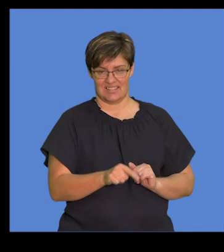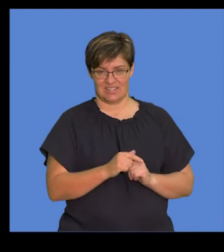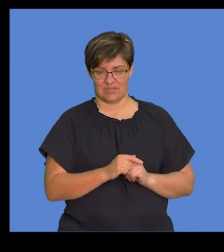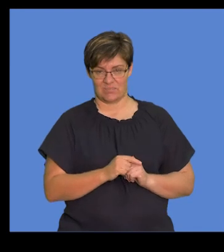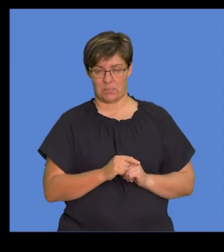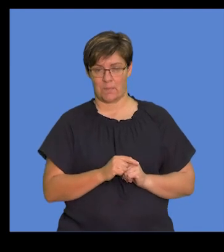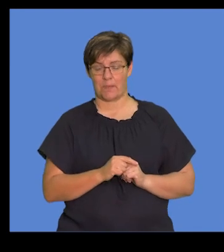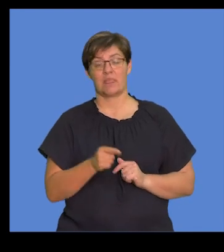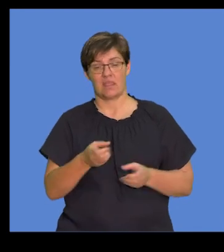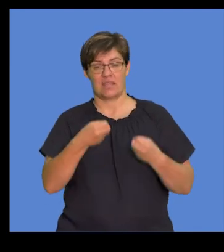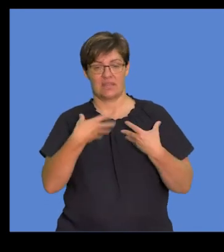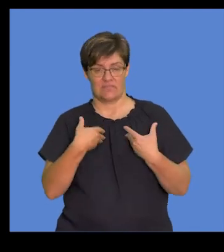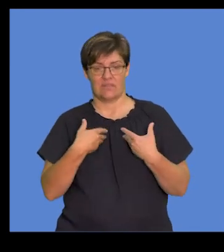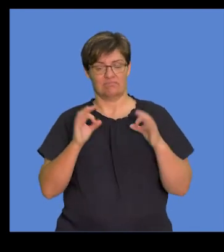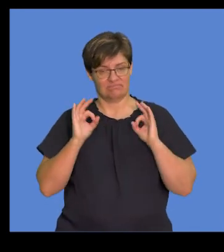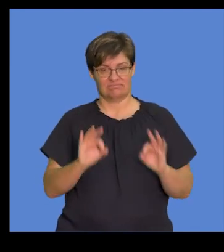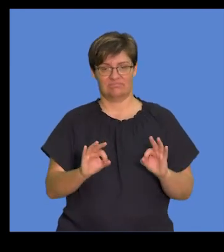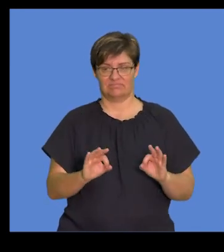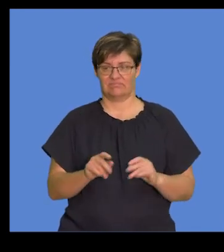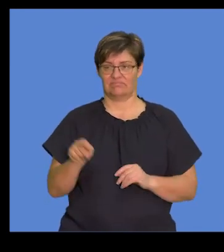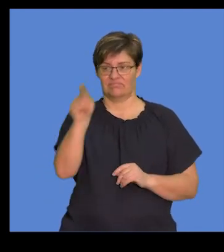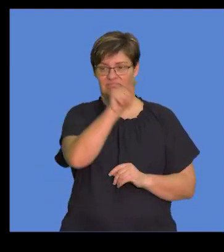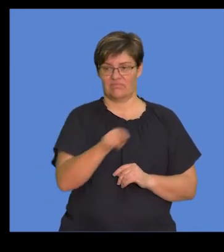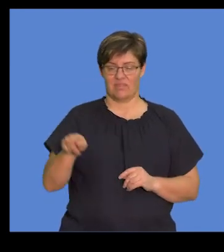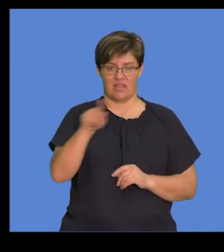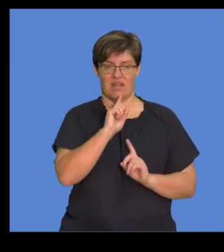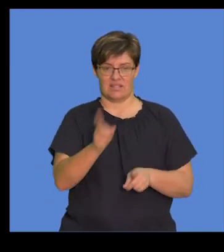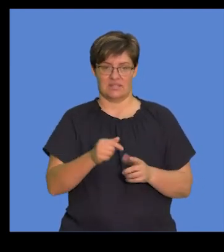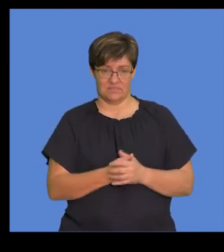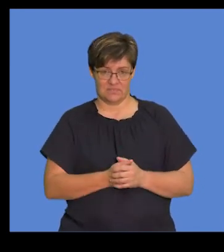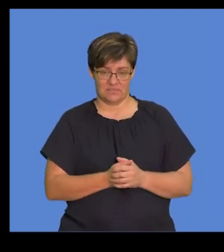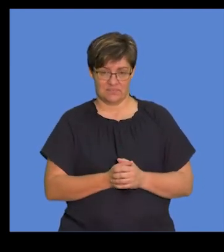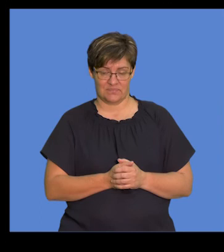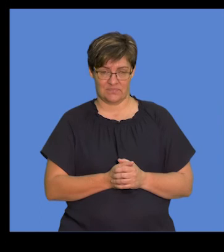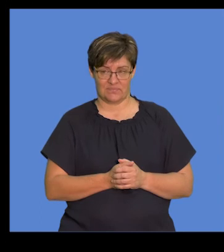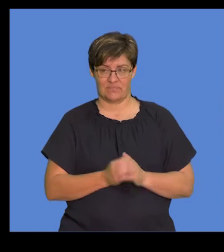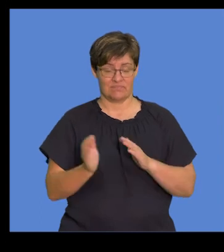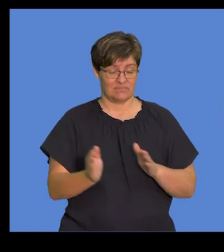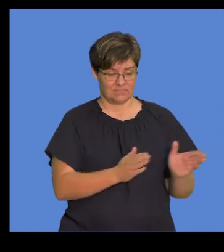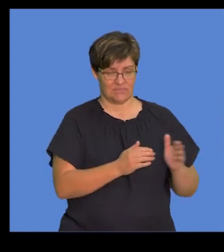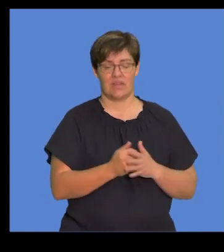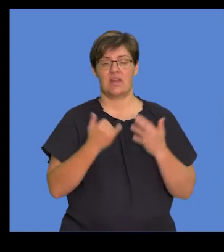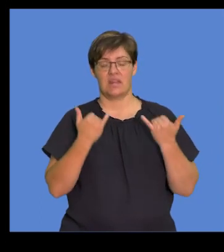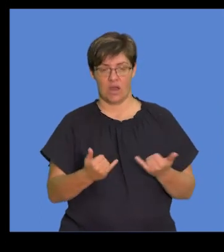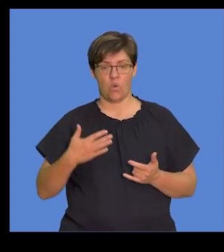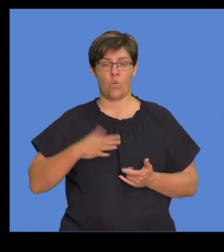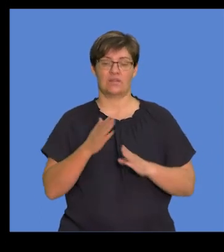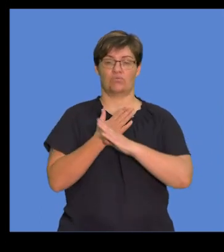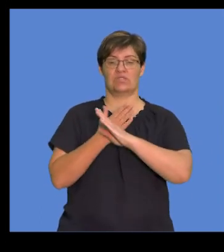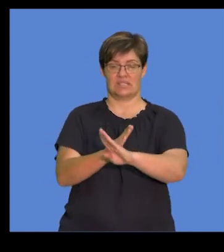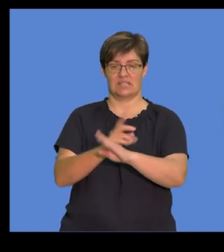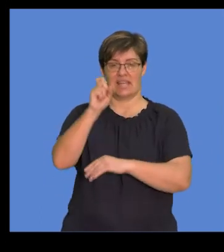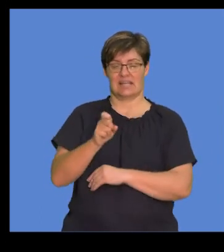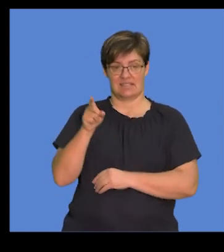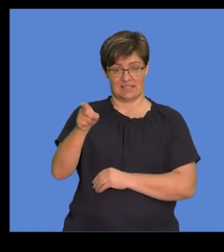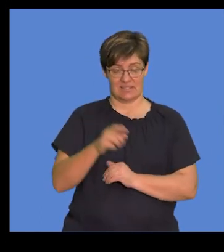through 6 ohms, okay? This will give us exactly that, right? Okay, moving along,